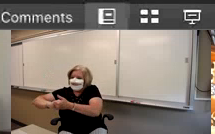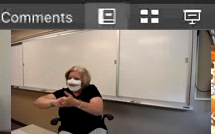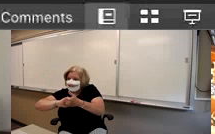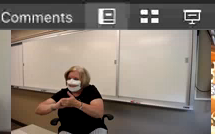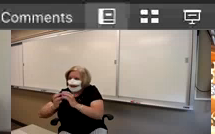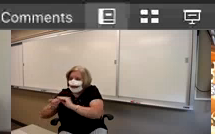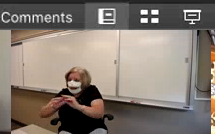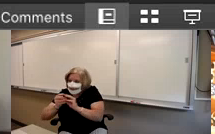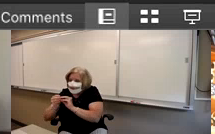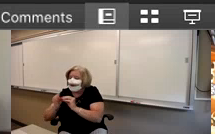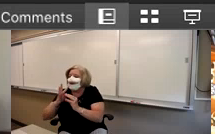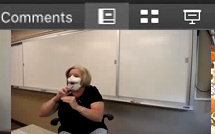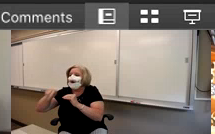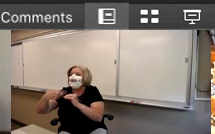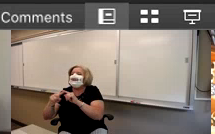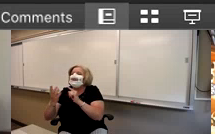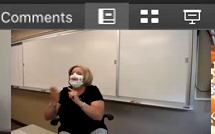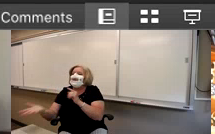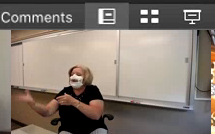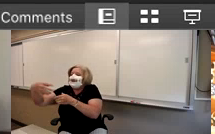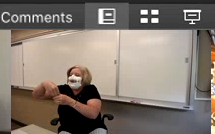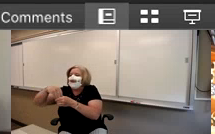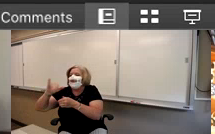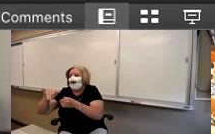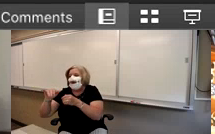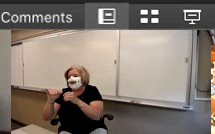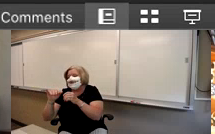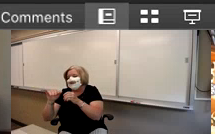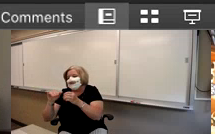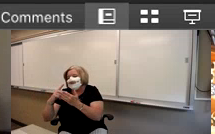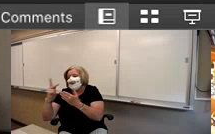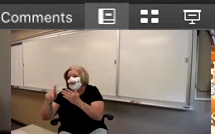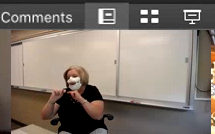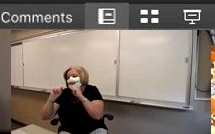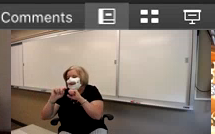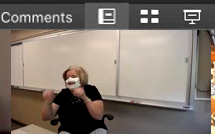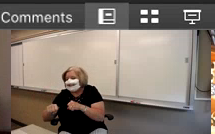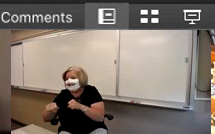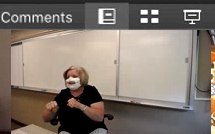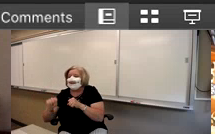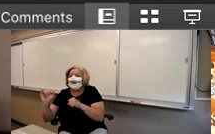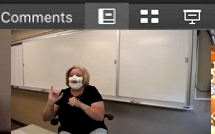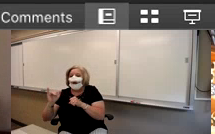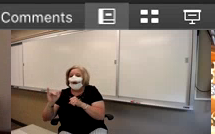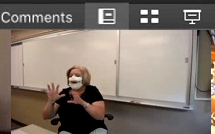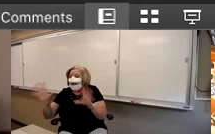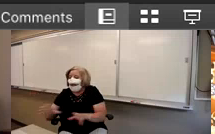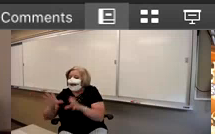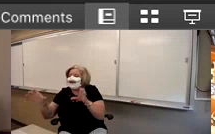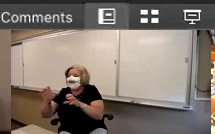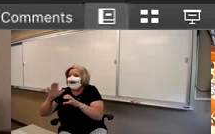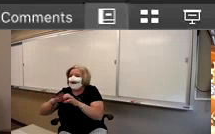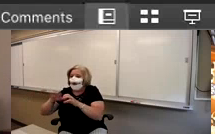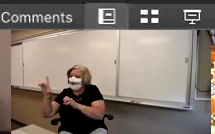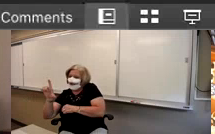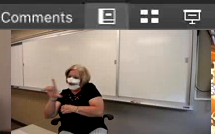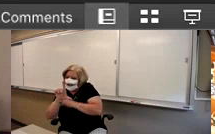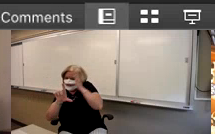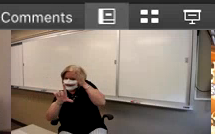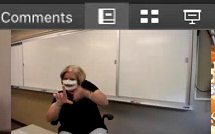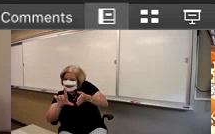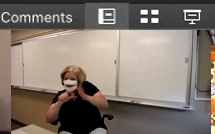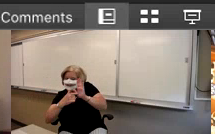different elements within Teams, such as the activity that you see on the left side, the chat, the